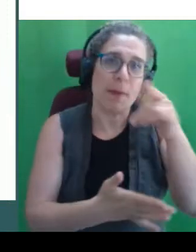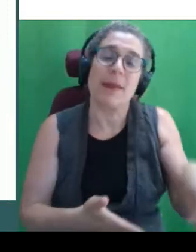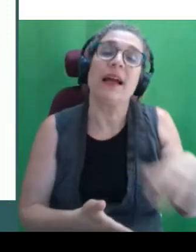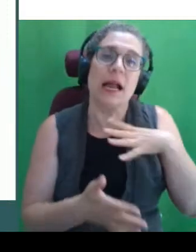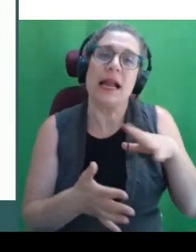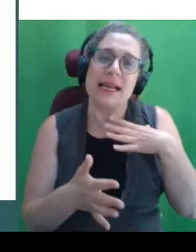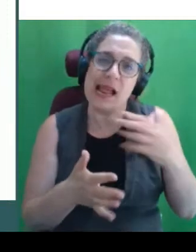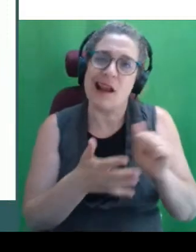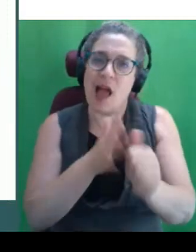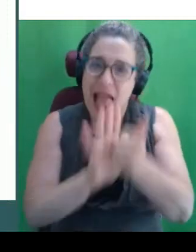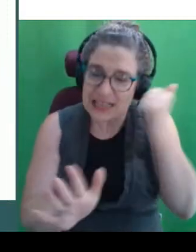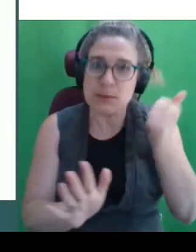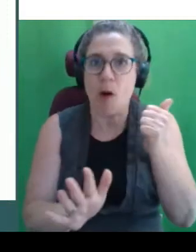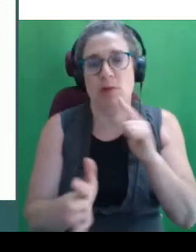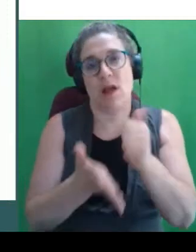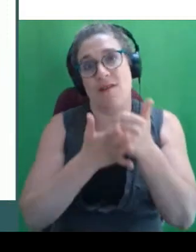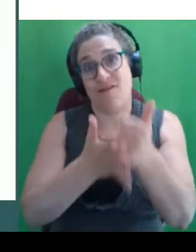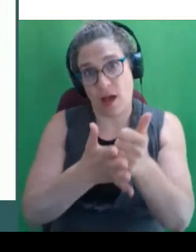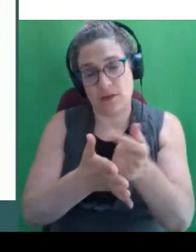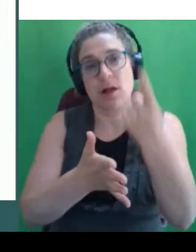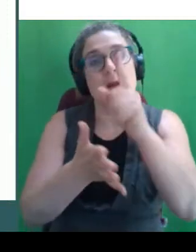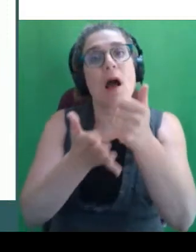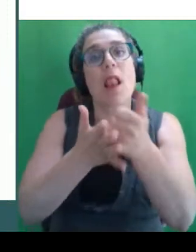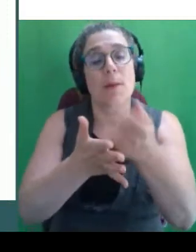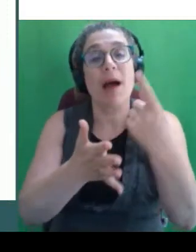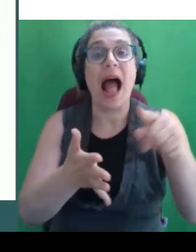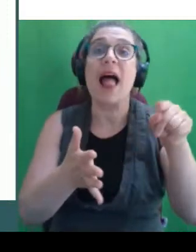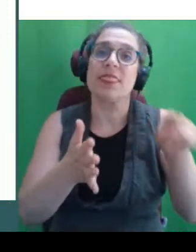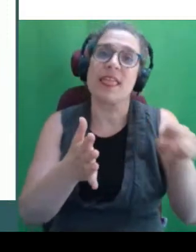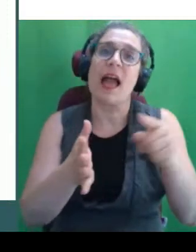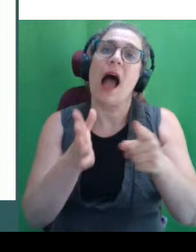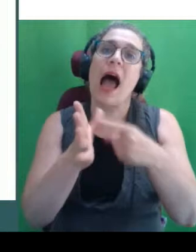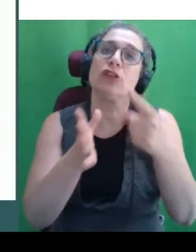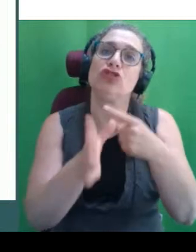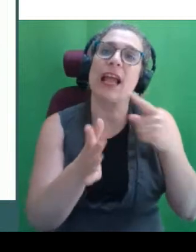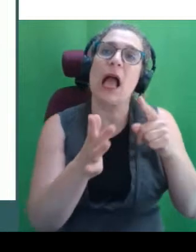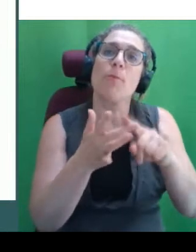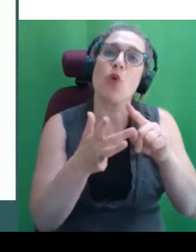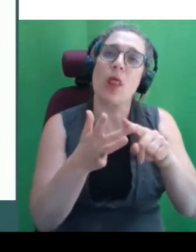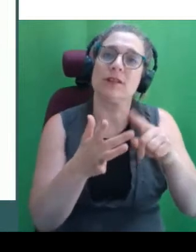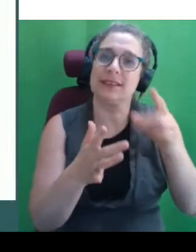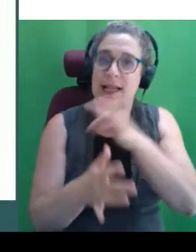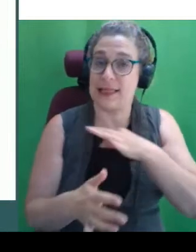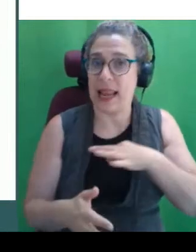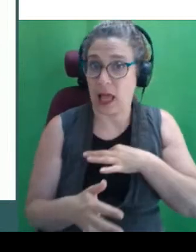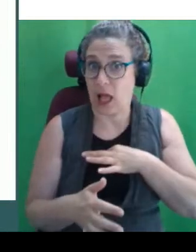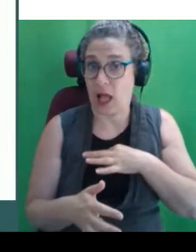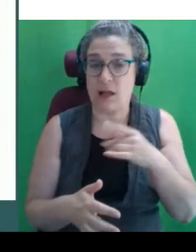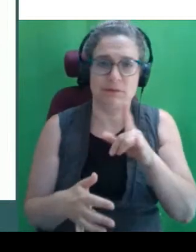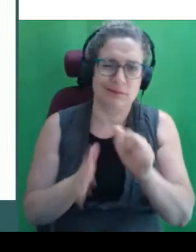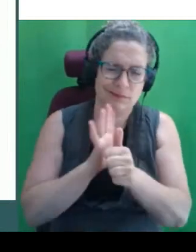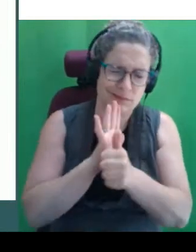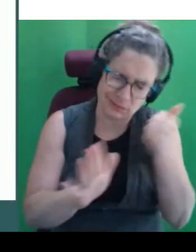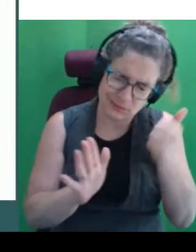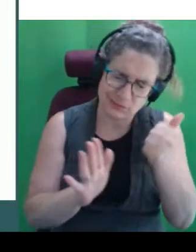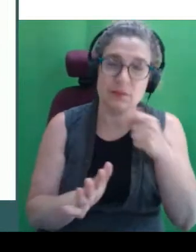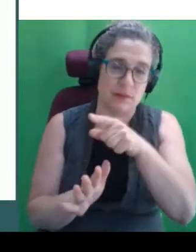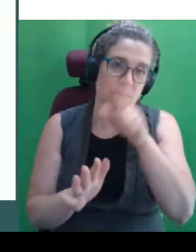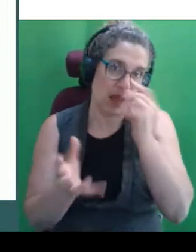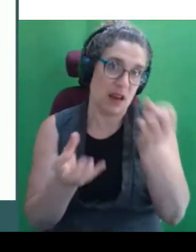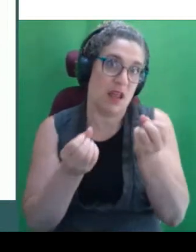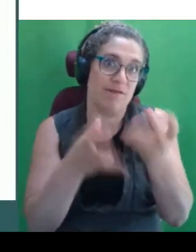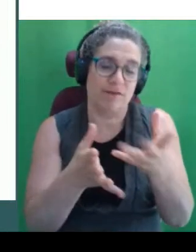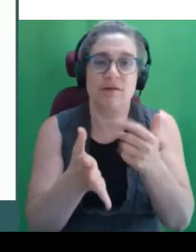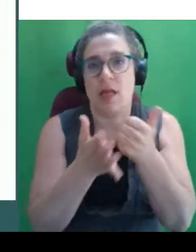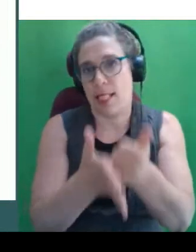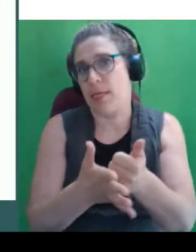and help, and the allergy and immunology clinics that do allergy really are experts in giving that advice and help.